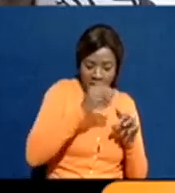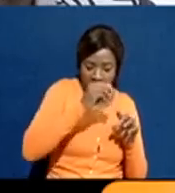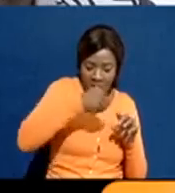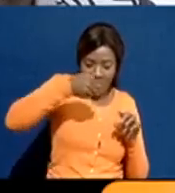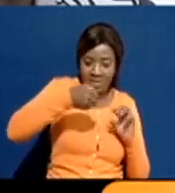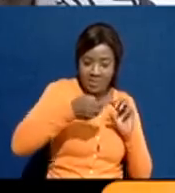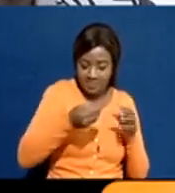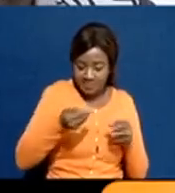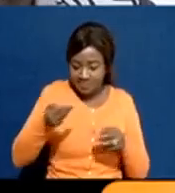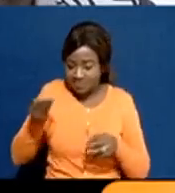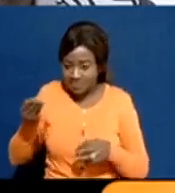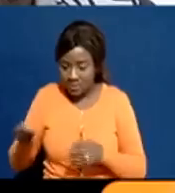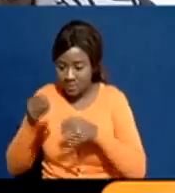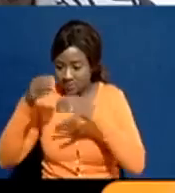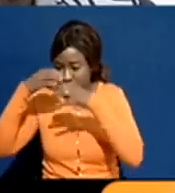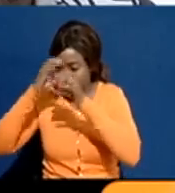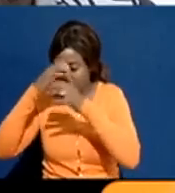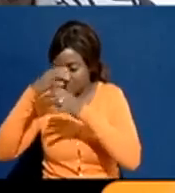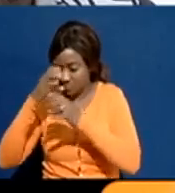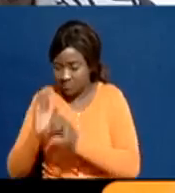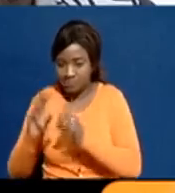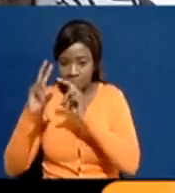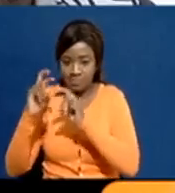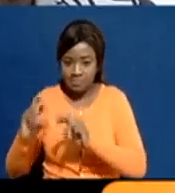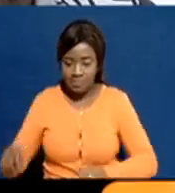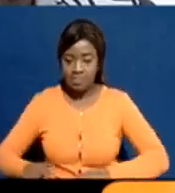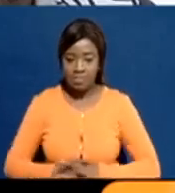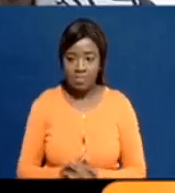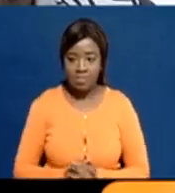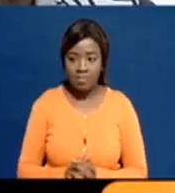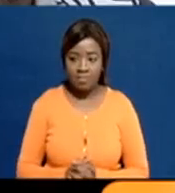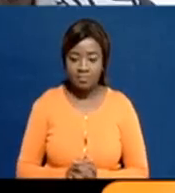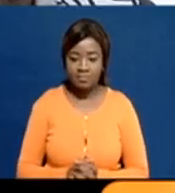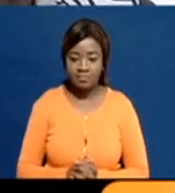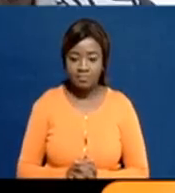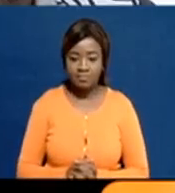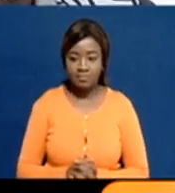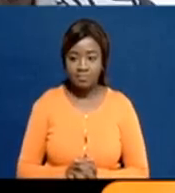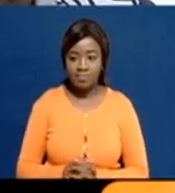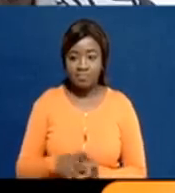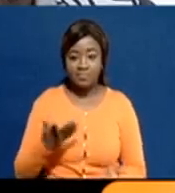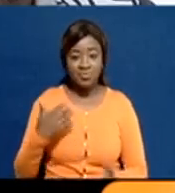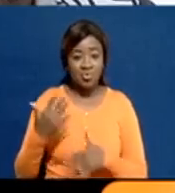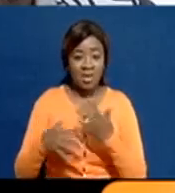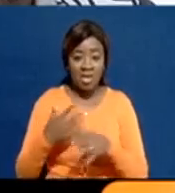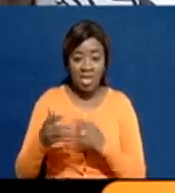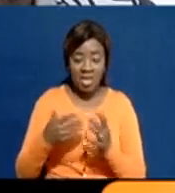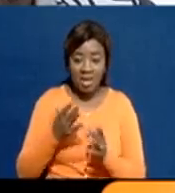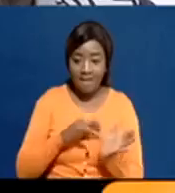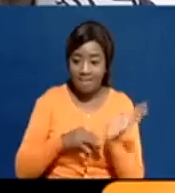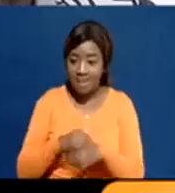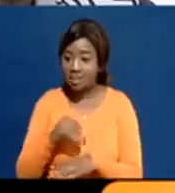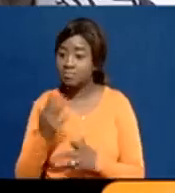it. Yeah, they took up bits of it now for autopsy. And well, we came back after maybe a week or